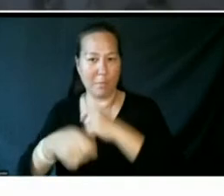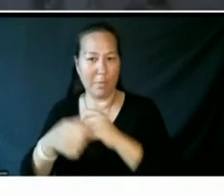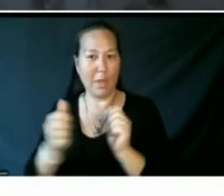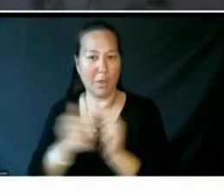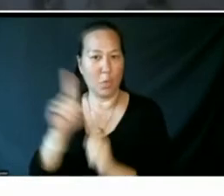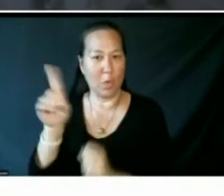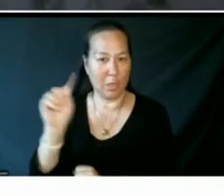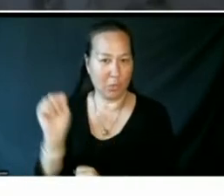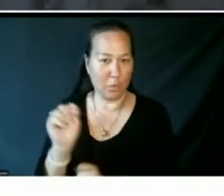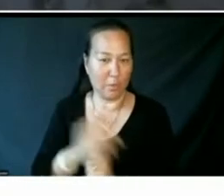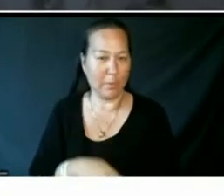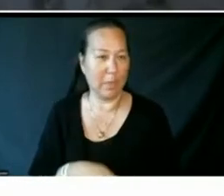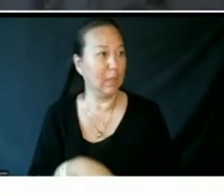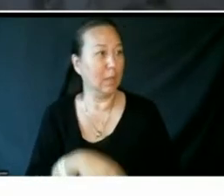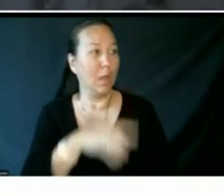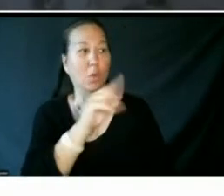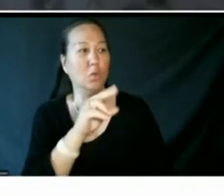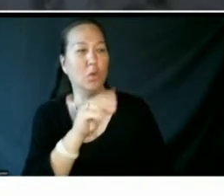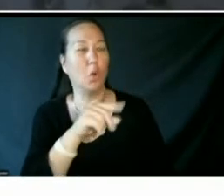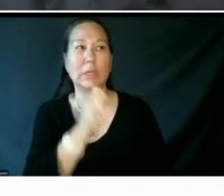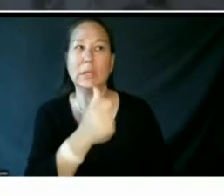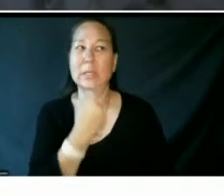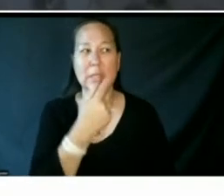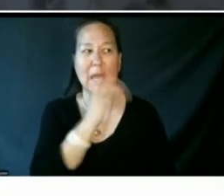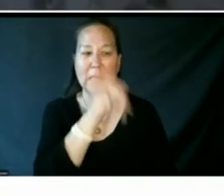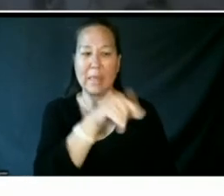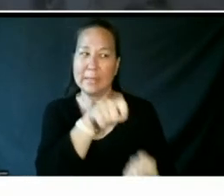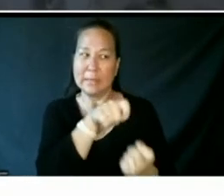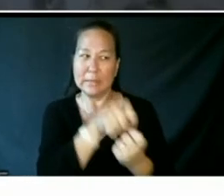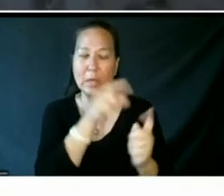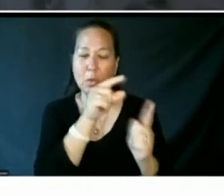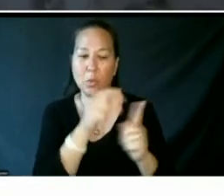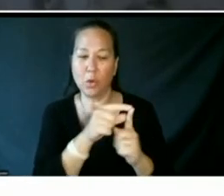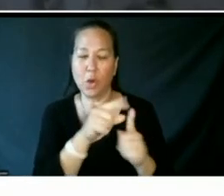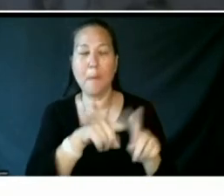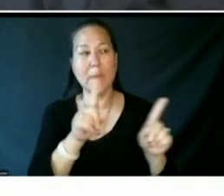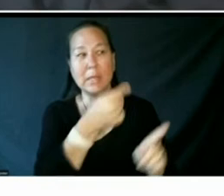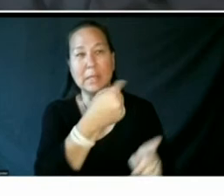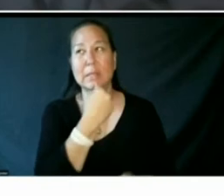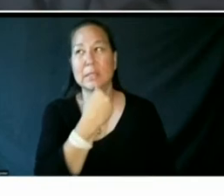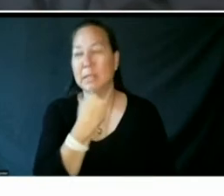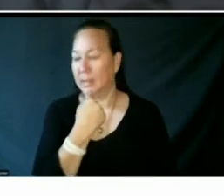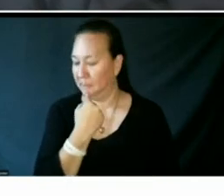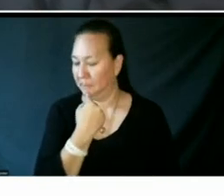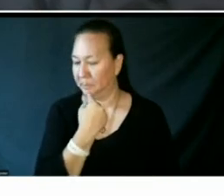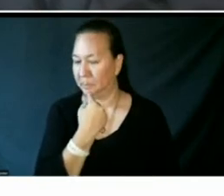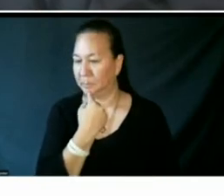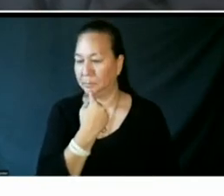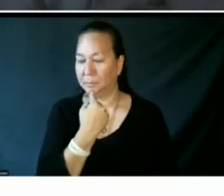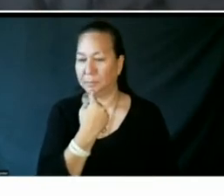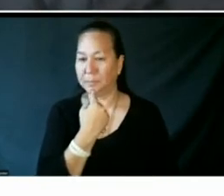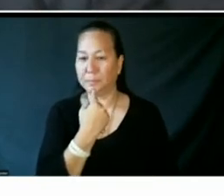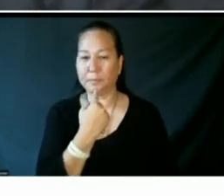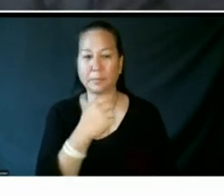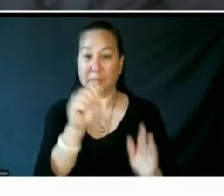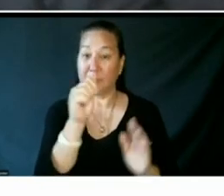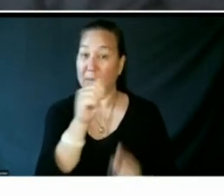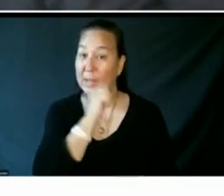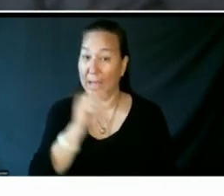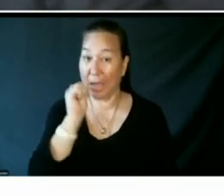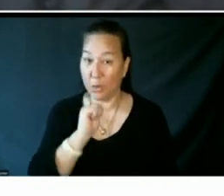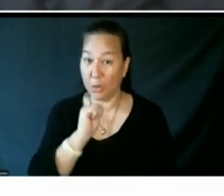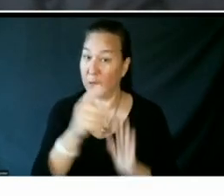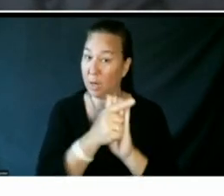He did not say it in those exact words, but he did say that Arizona law, according to what he understood, that